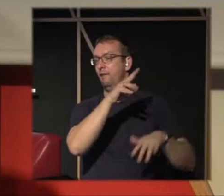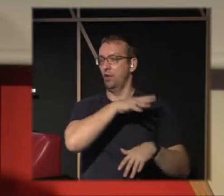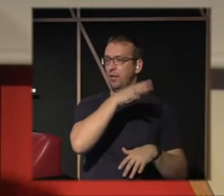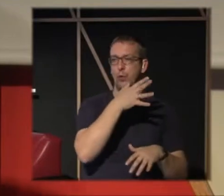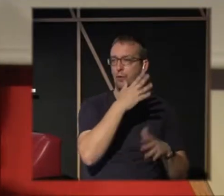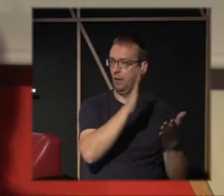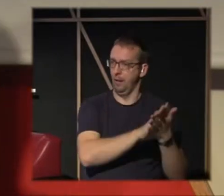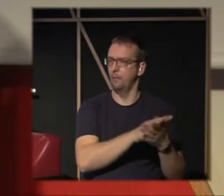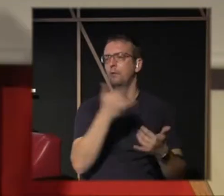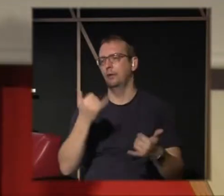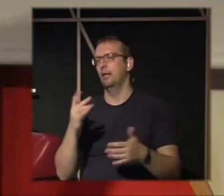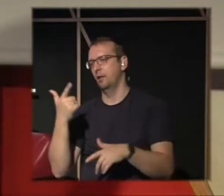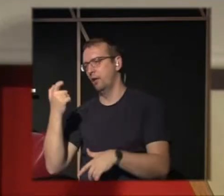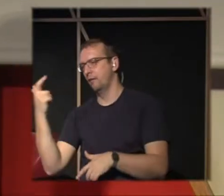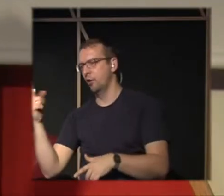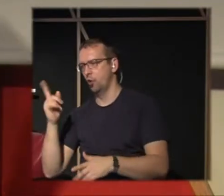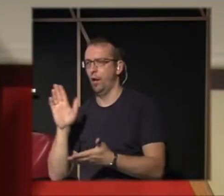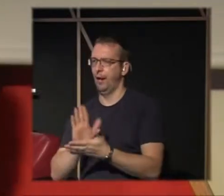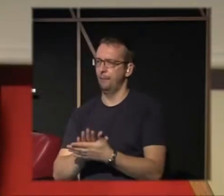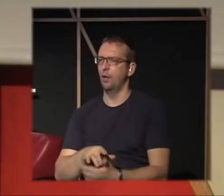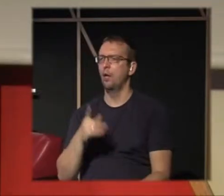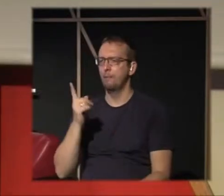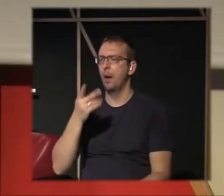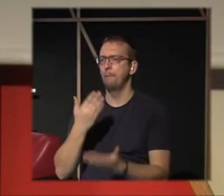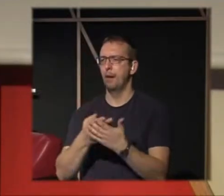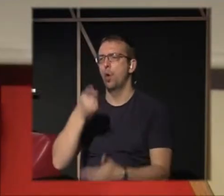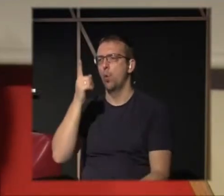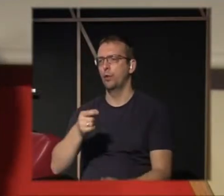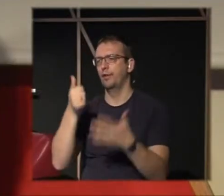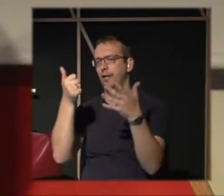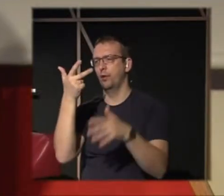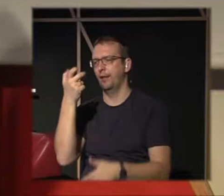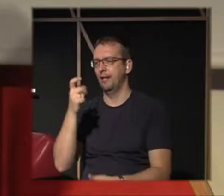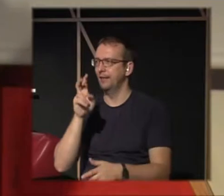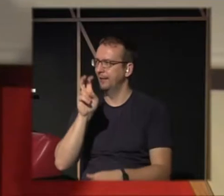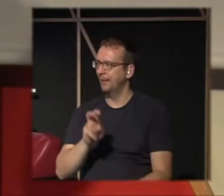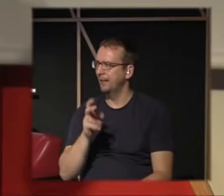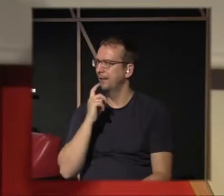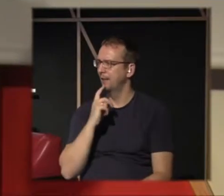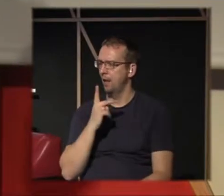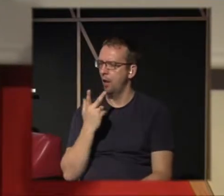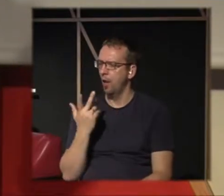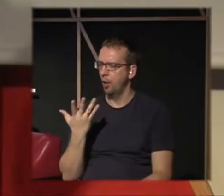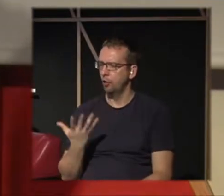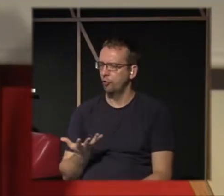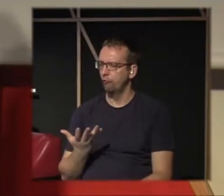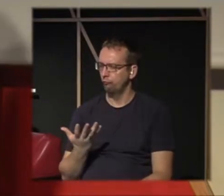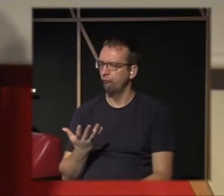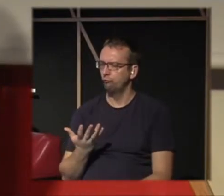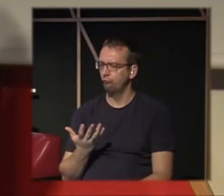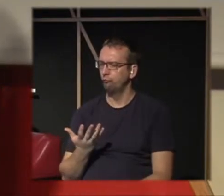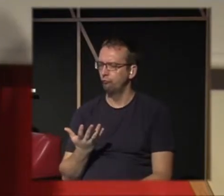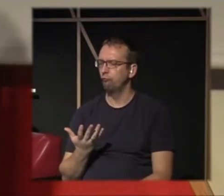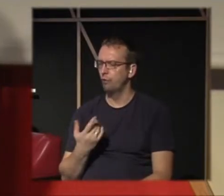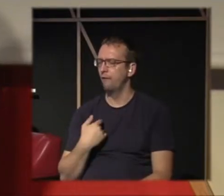seats, of which our assessment is that none actually